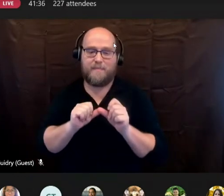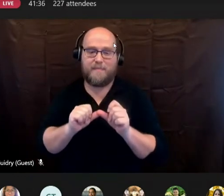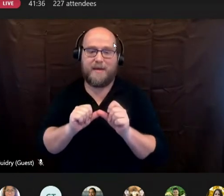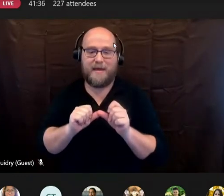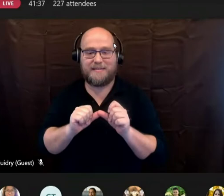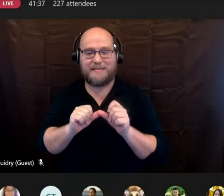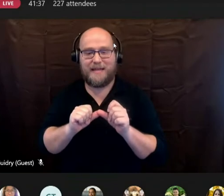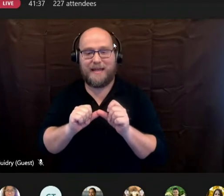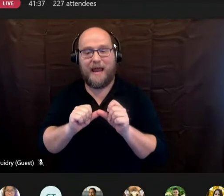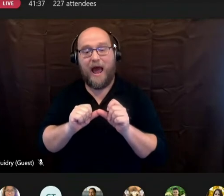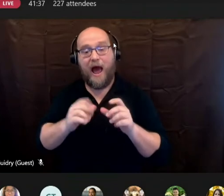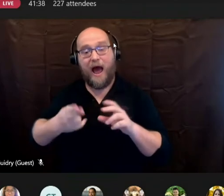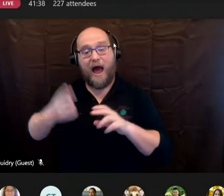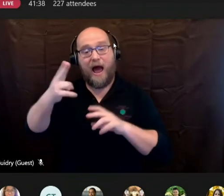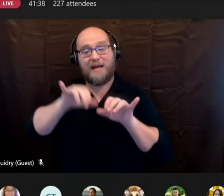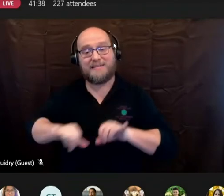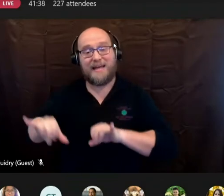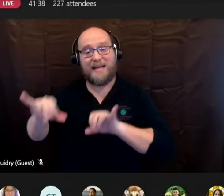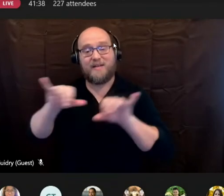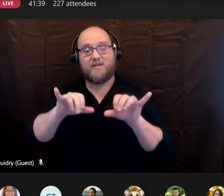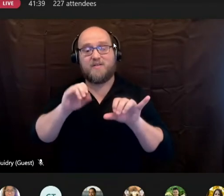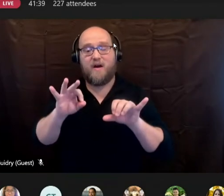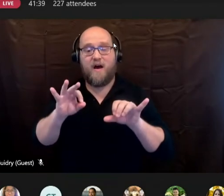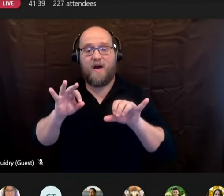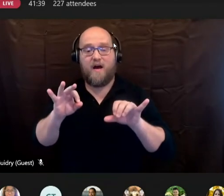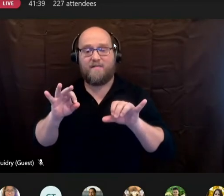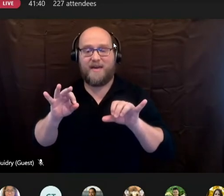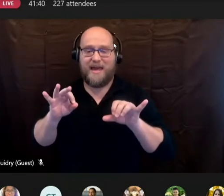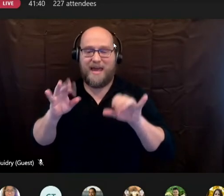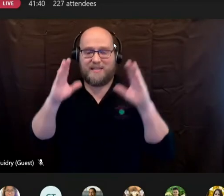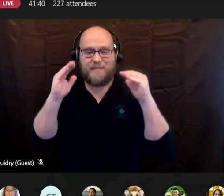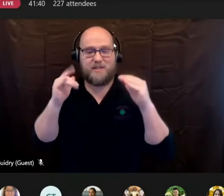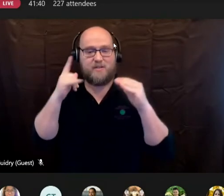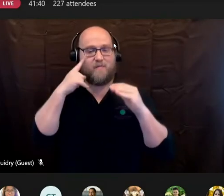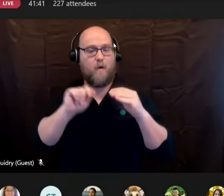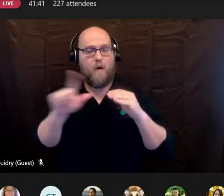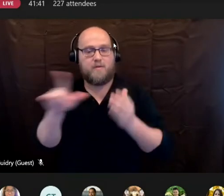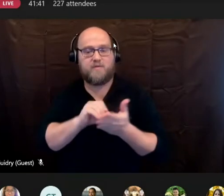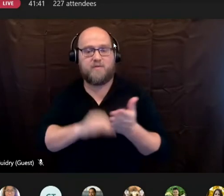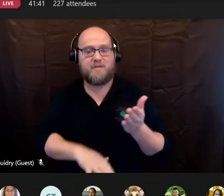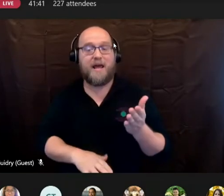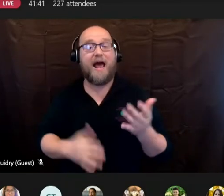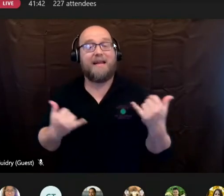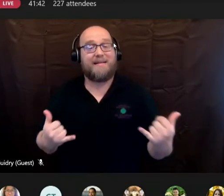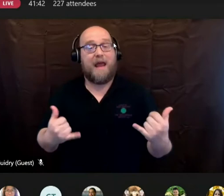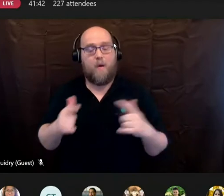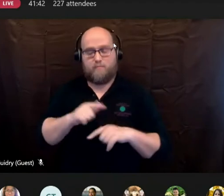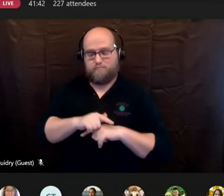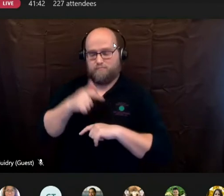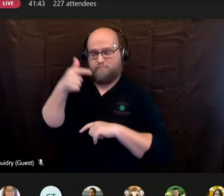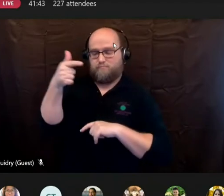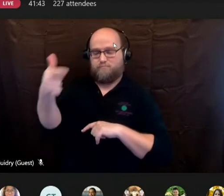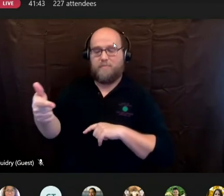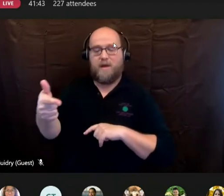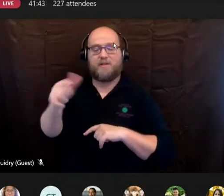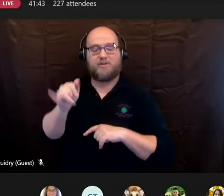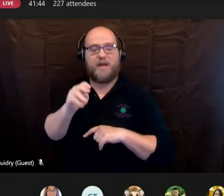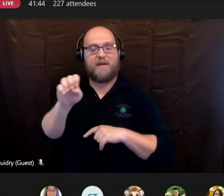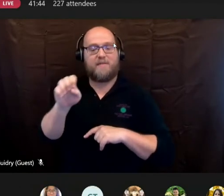later, and now I'll pass to James Bush, our Chief of Equity, Partnerships, and Engagement.